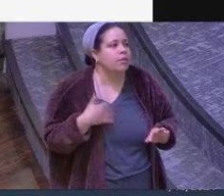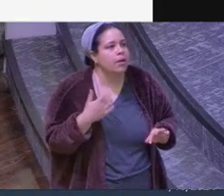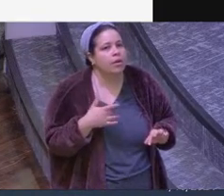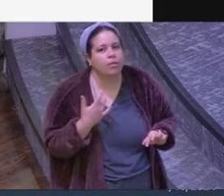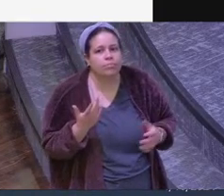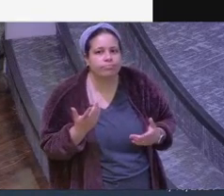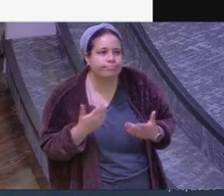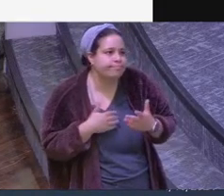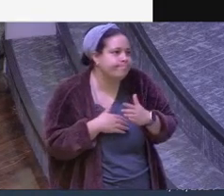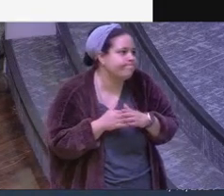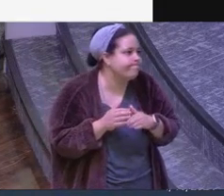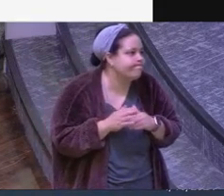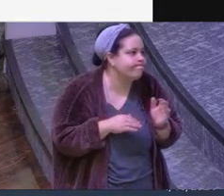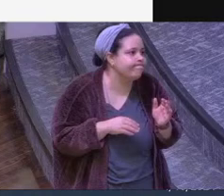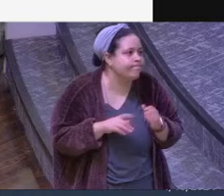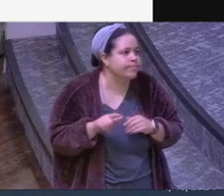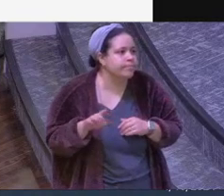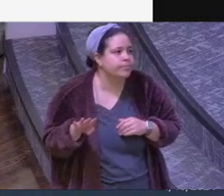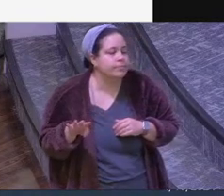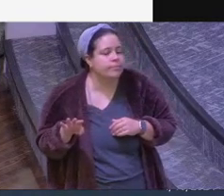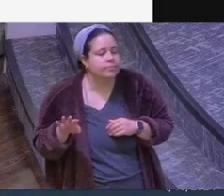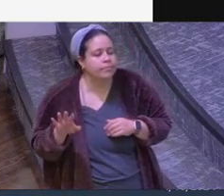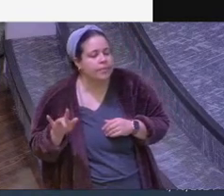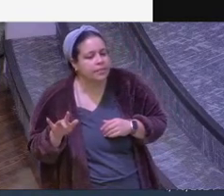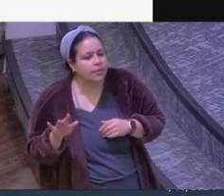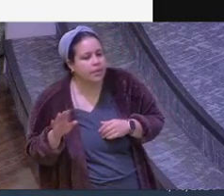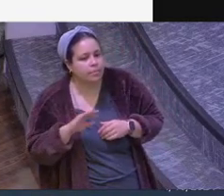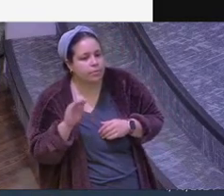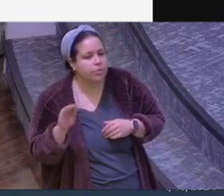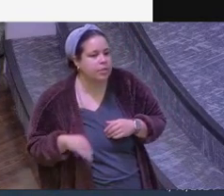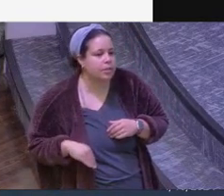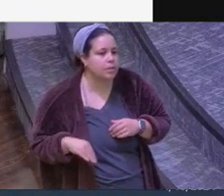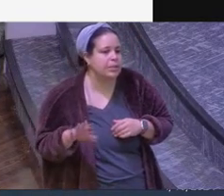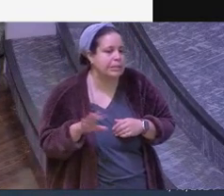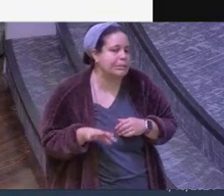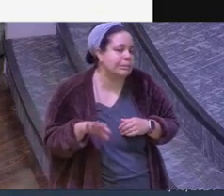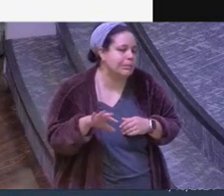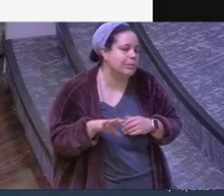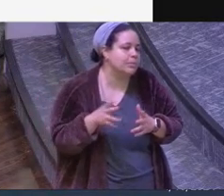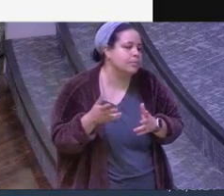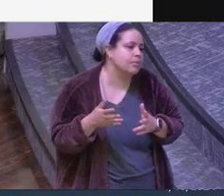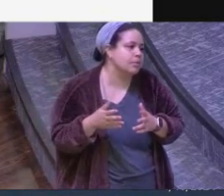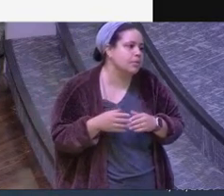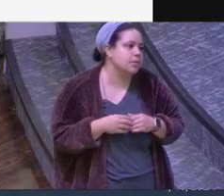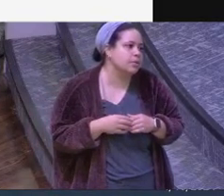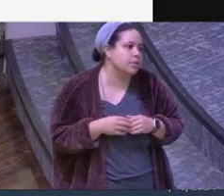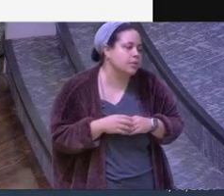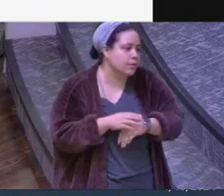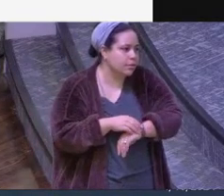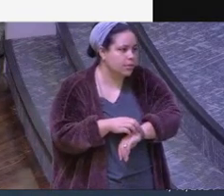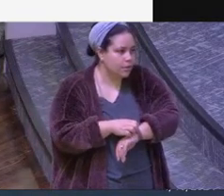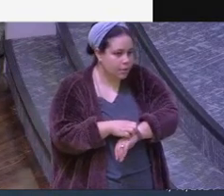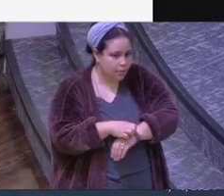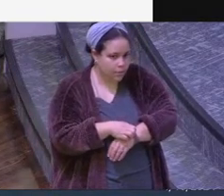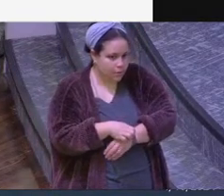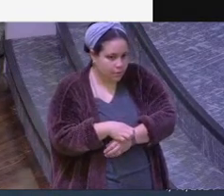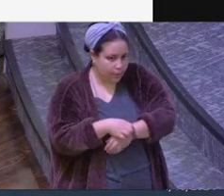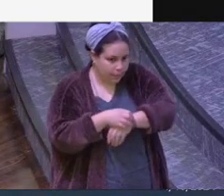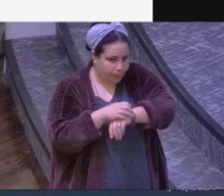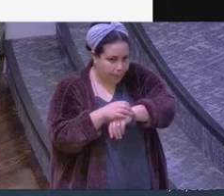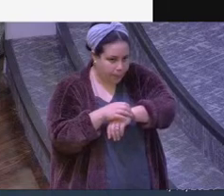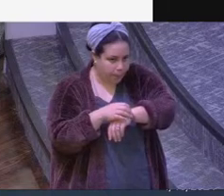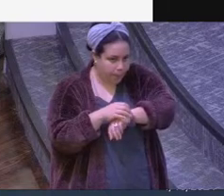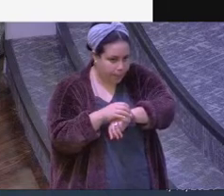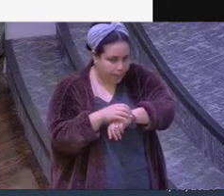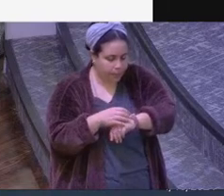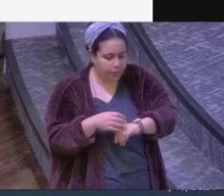We're currently around 24% to 25%. You'll see in a few minutes, we're gonna take a pretty good chunk out of that. And then it's how